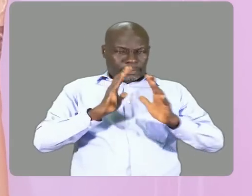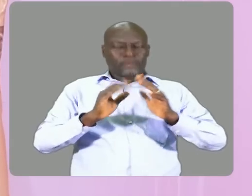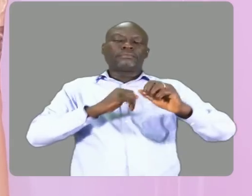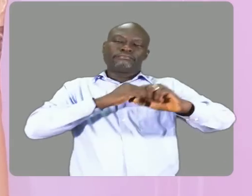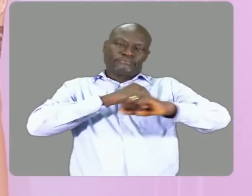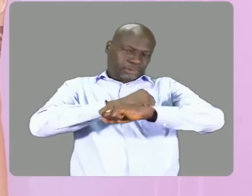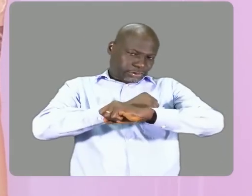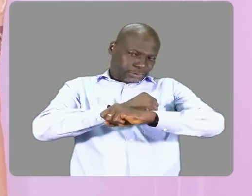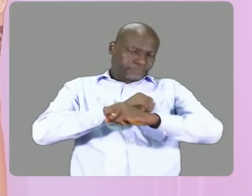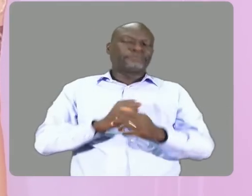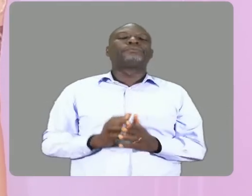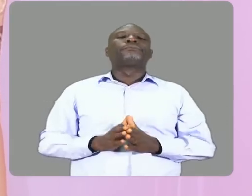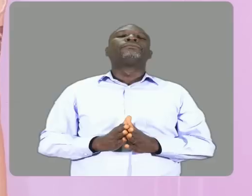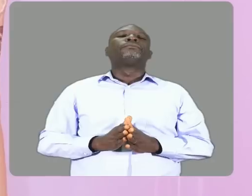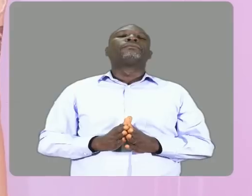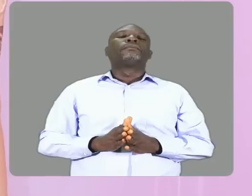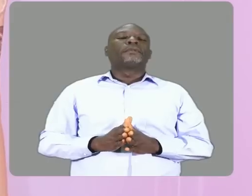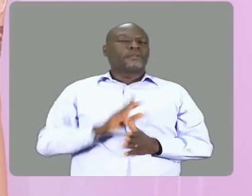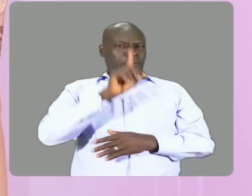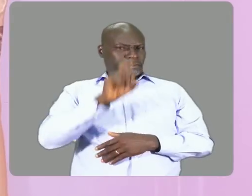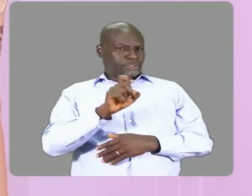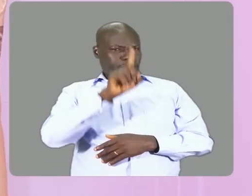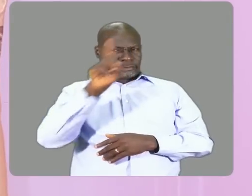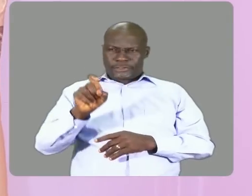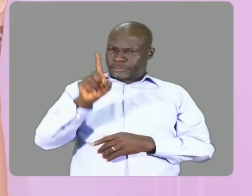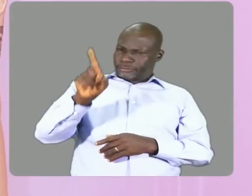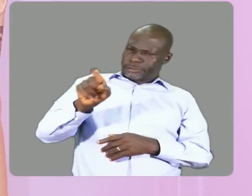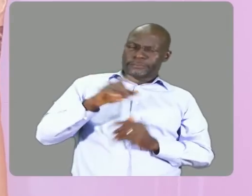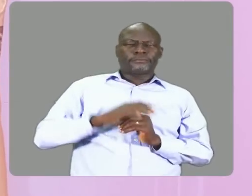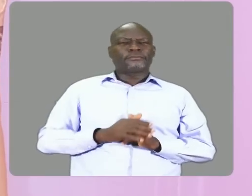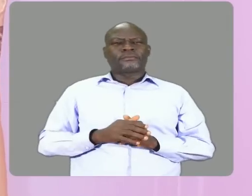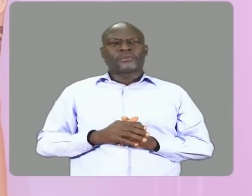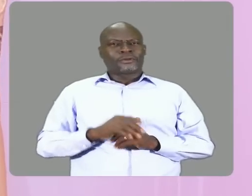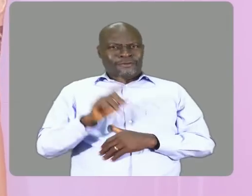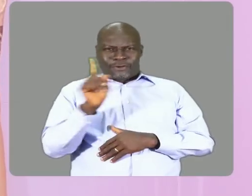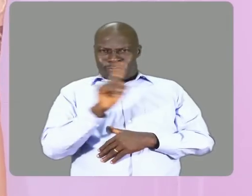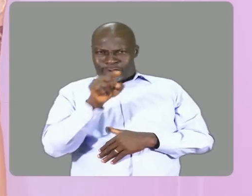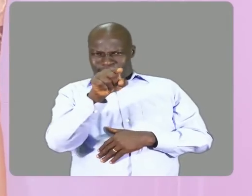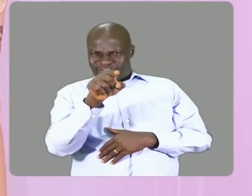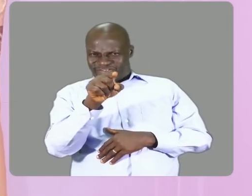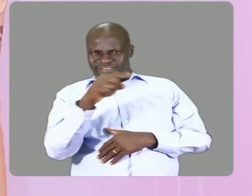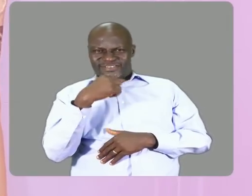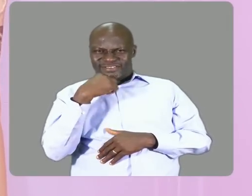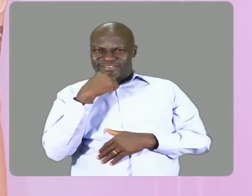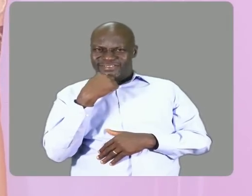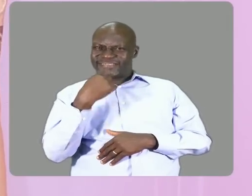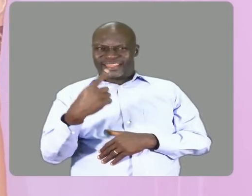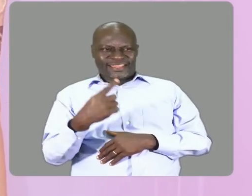protection. But let me ask a question, Bikra. Why are you so insecure?